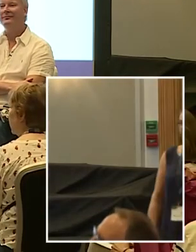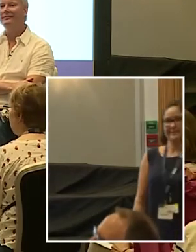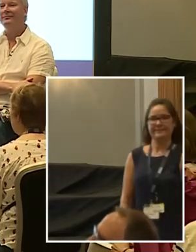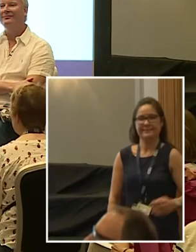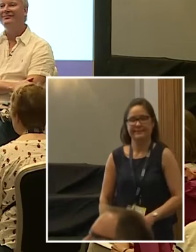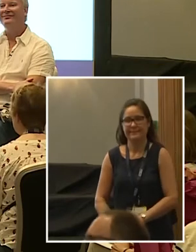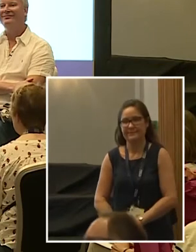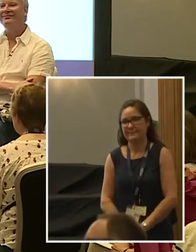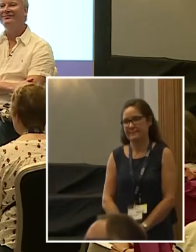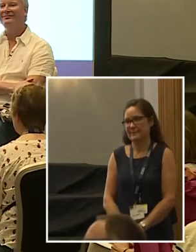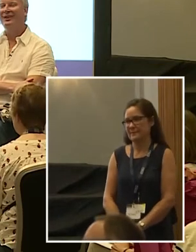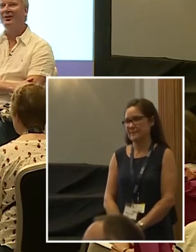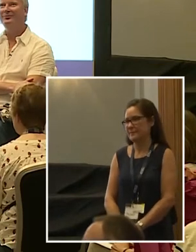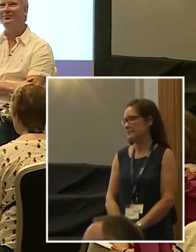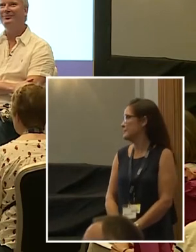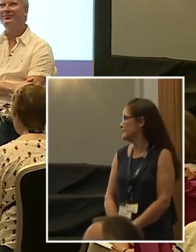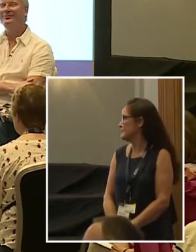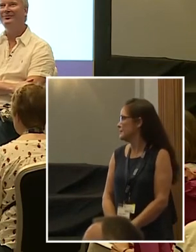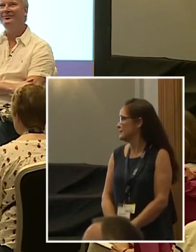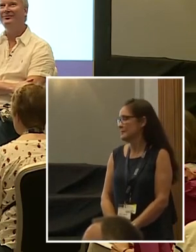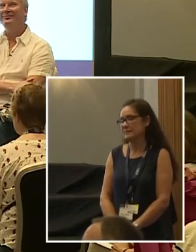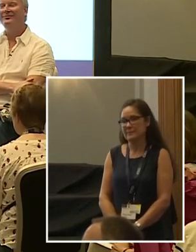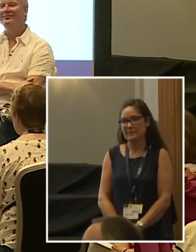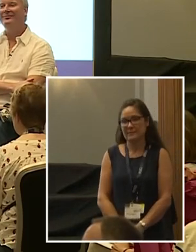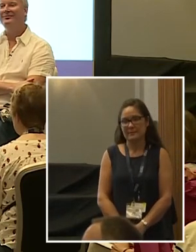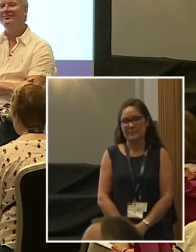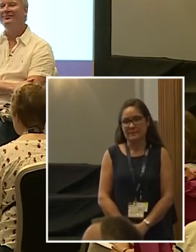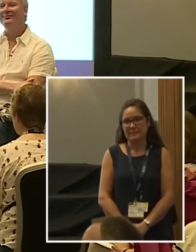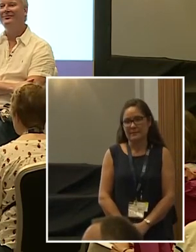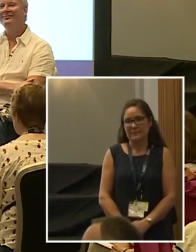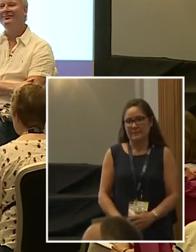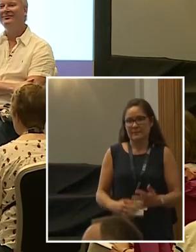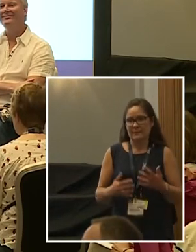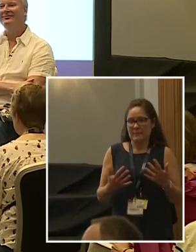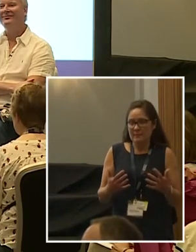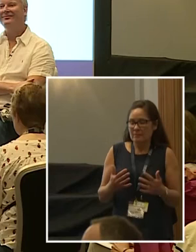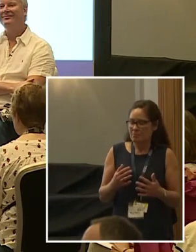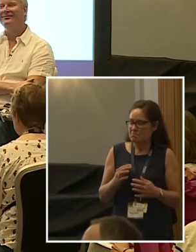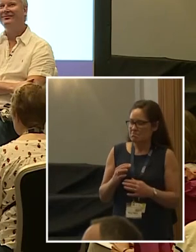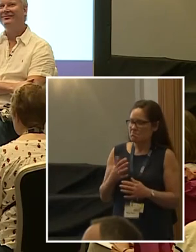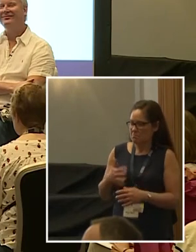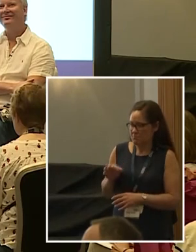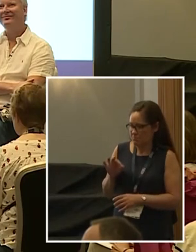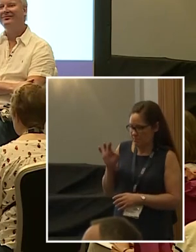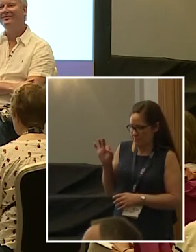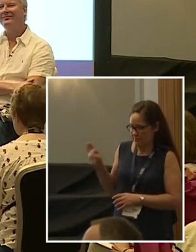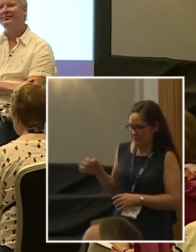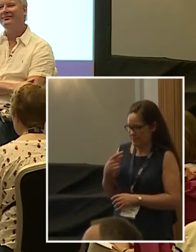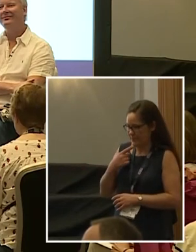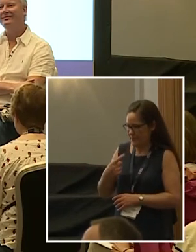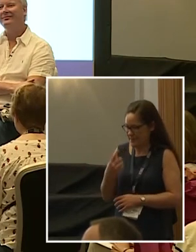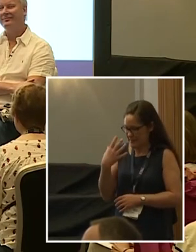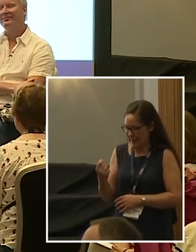Hello, is this working? Okay, so I might regret asking this question, but you mentioned you have